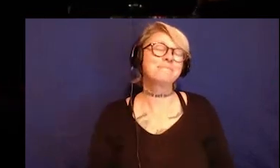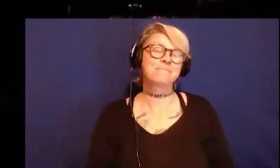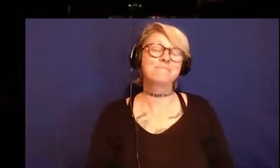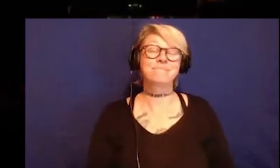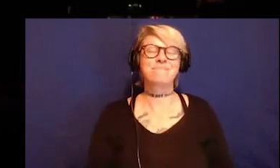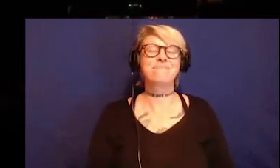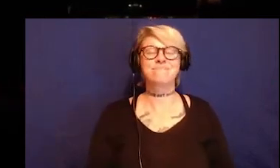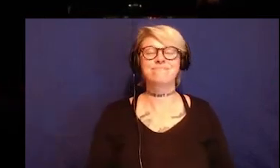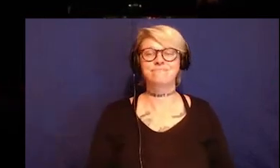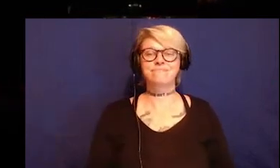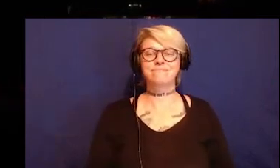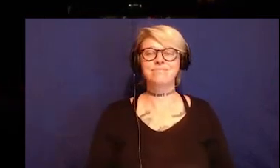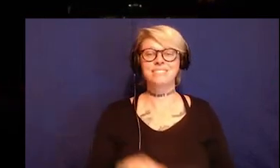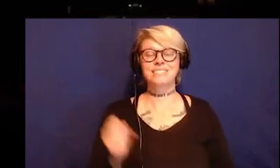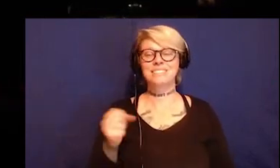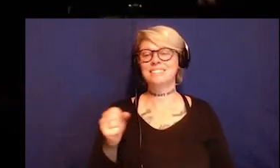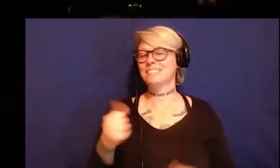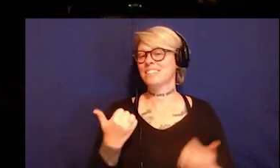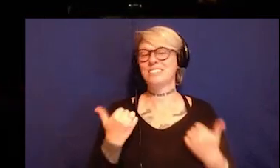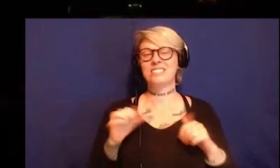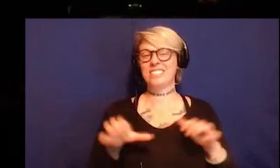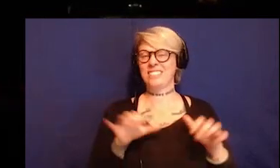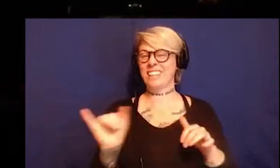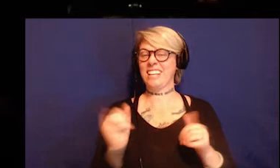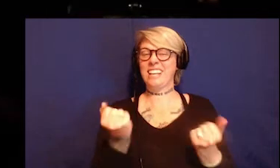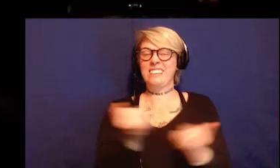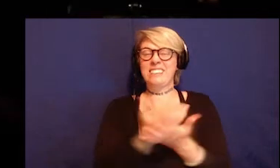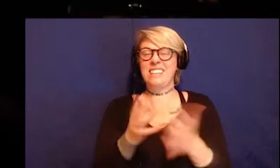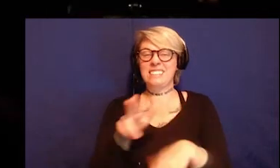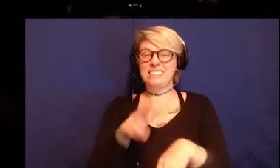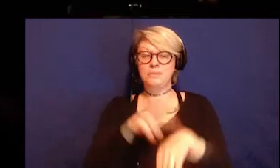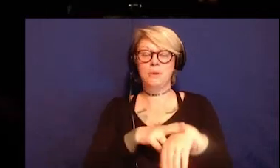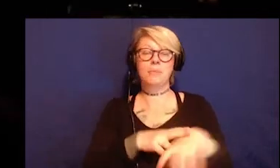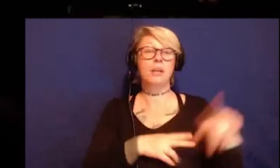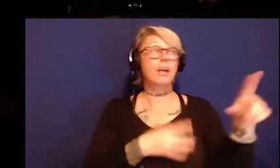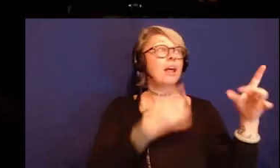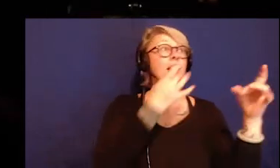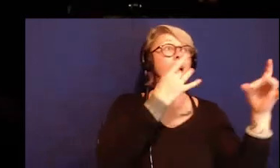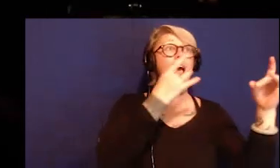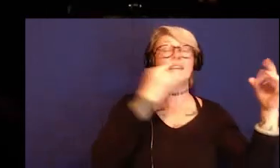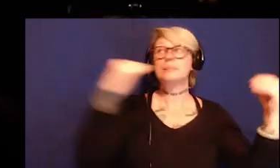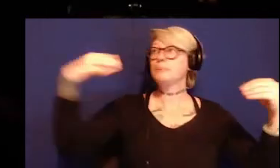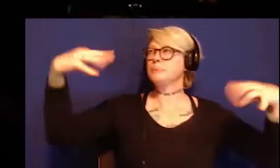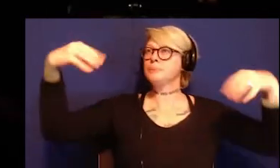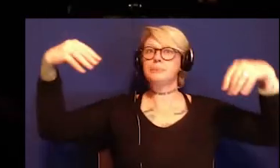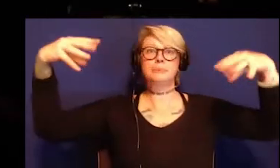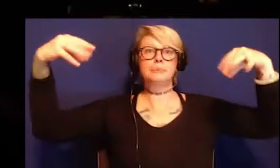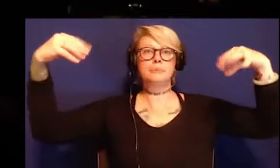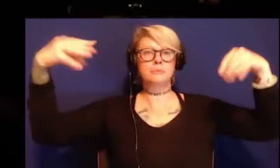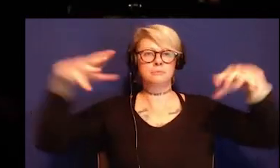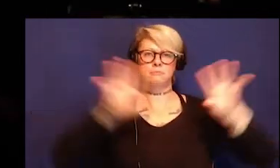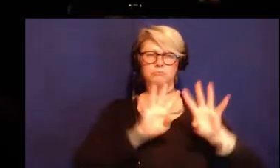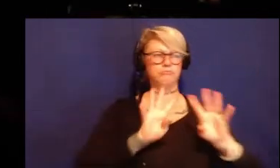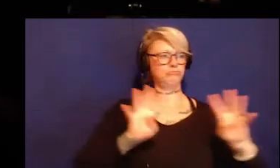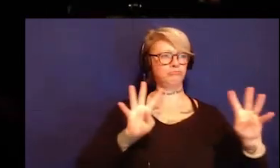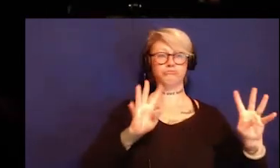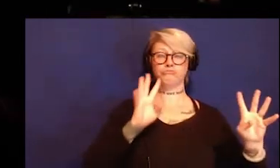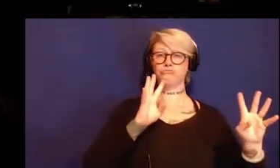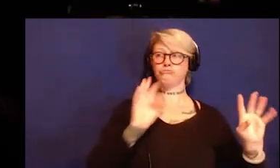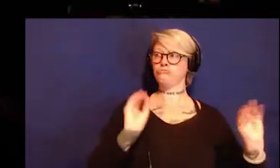Yeah, trying to act like everything is normal. The lights and candles start flickering. Nobody reacts except for Talia.